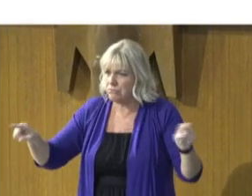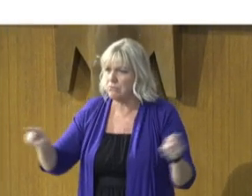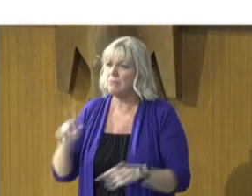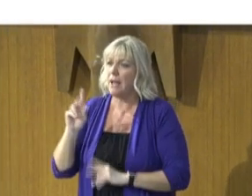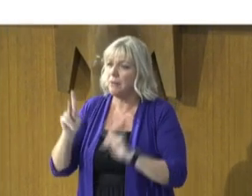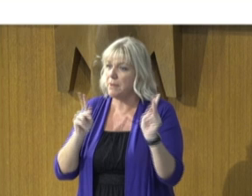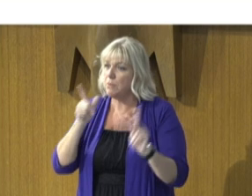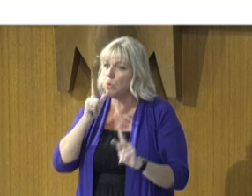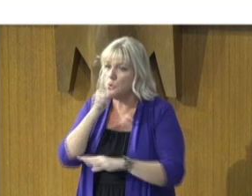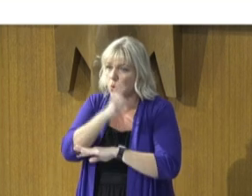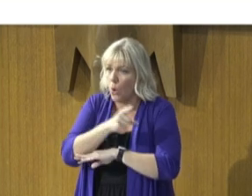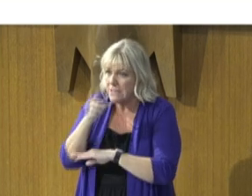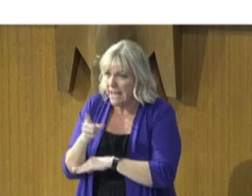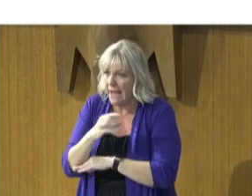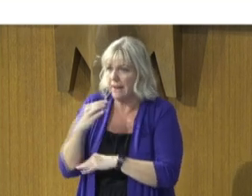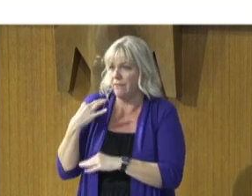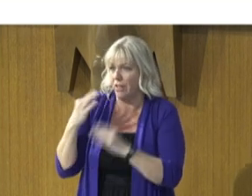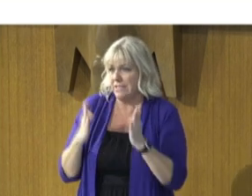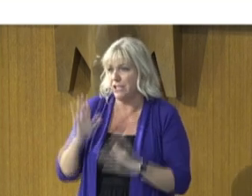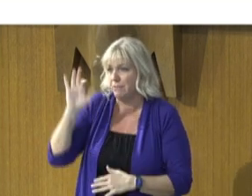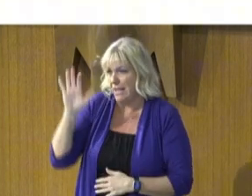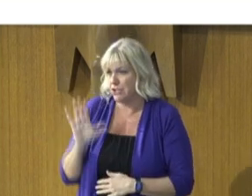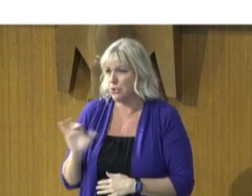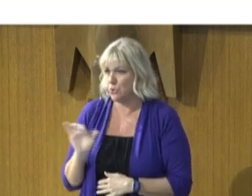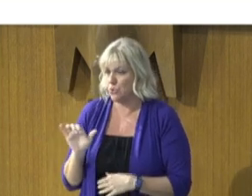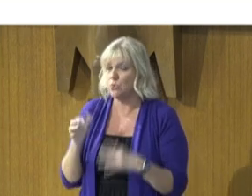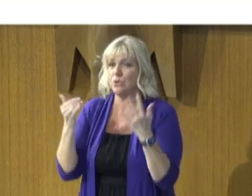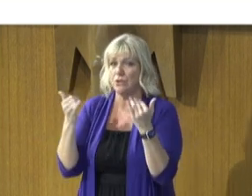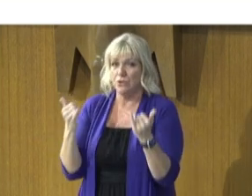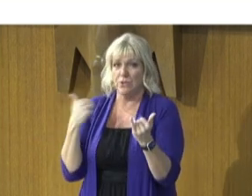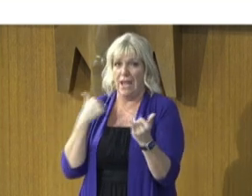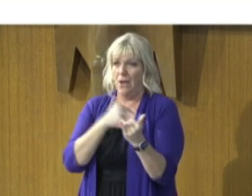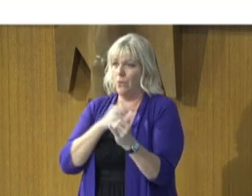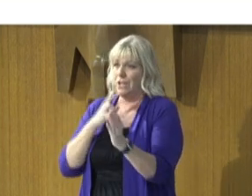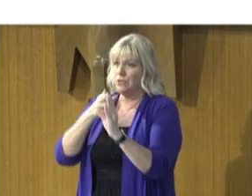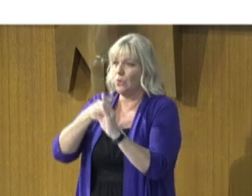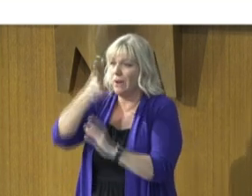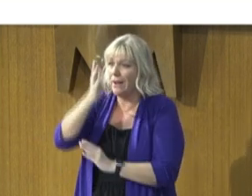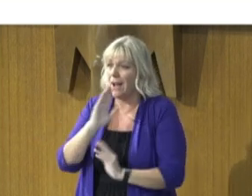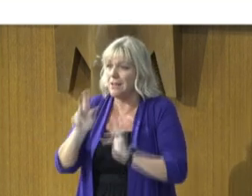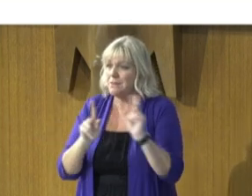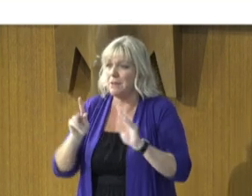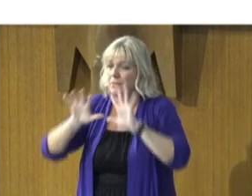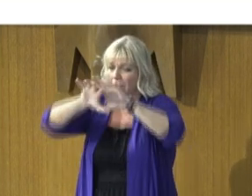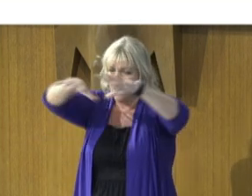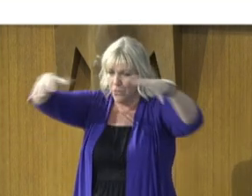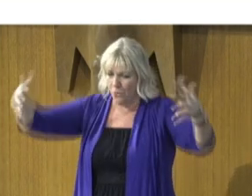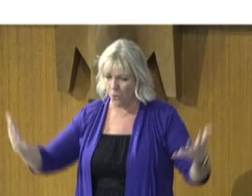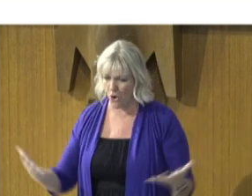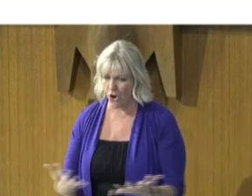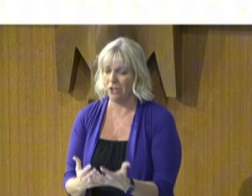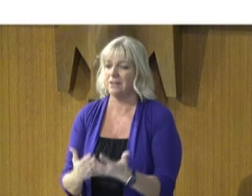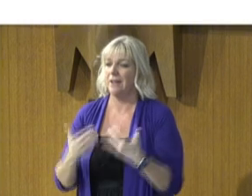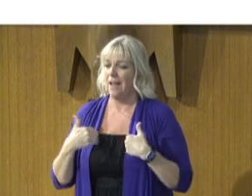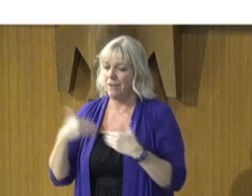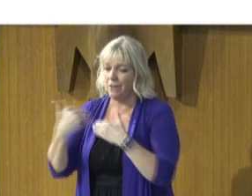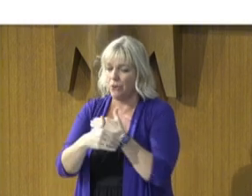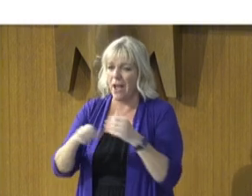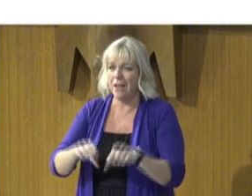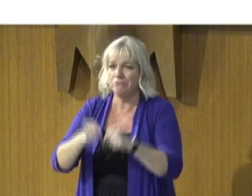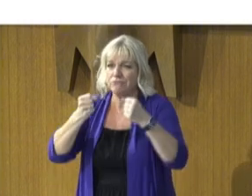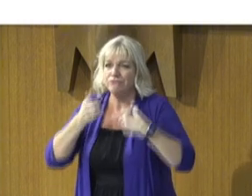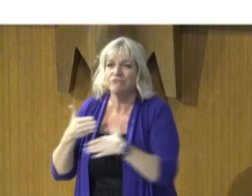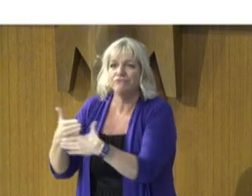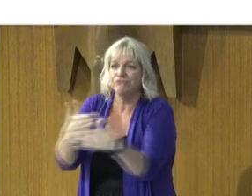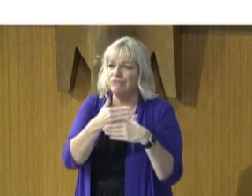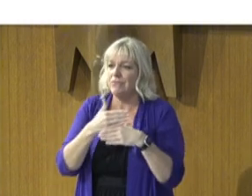pastors. Today, let us join God's people around the world in breaking bread of love and sharing